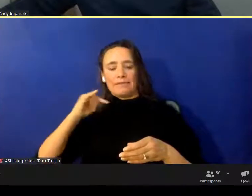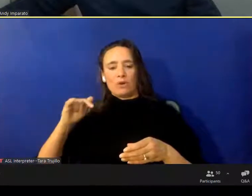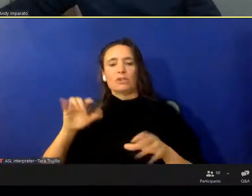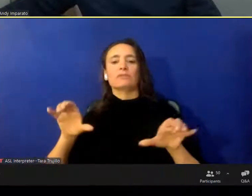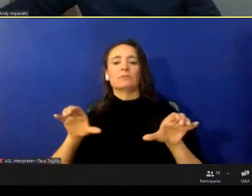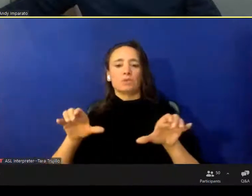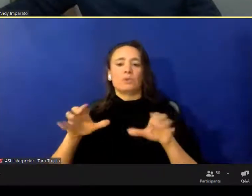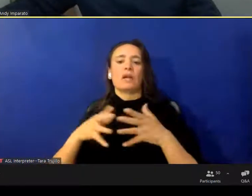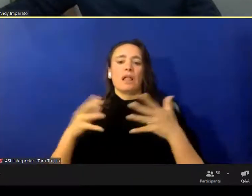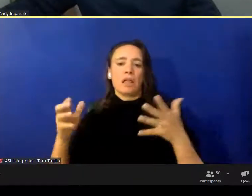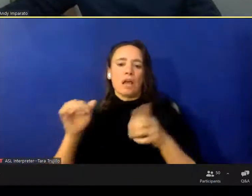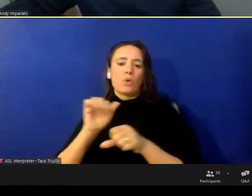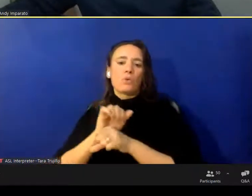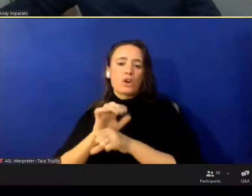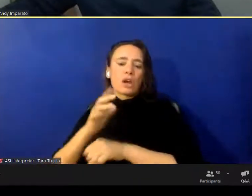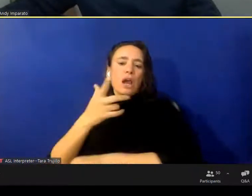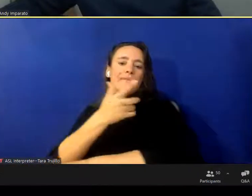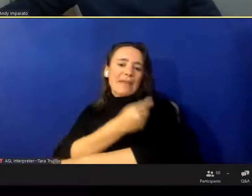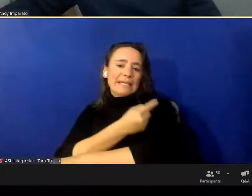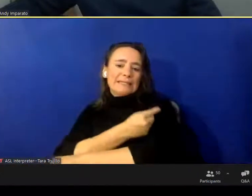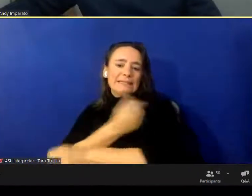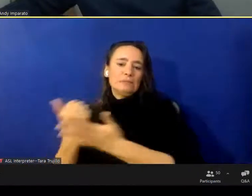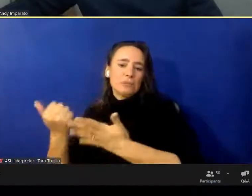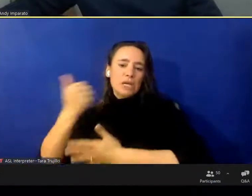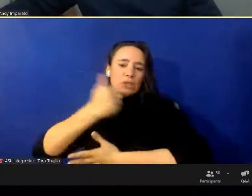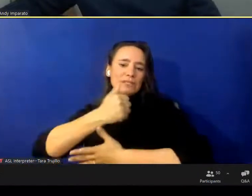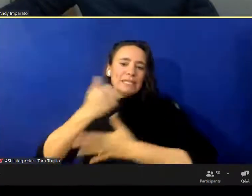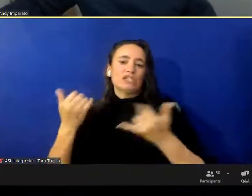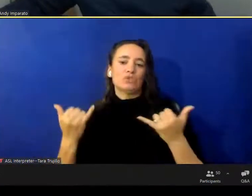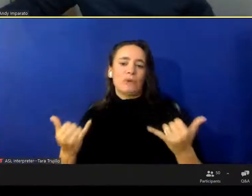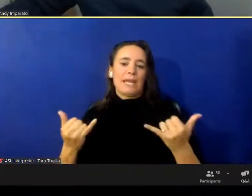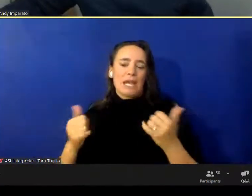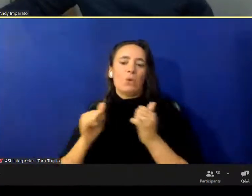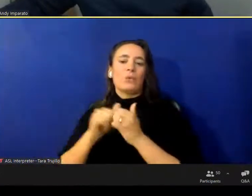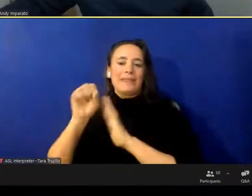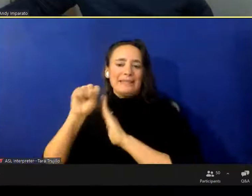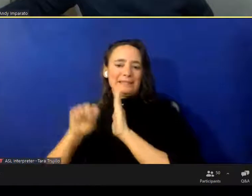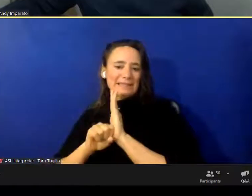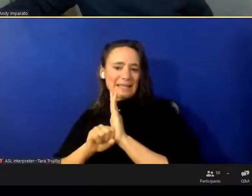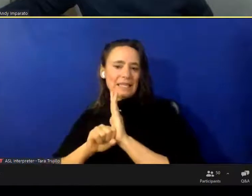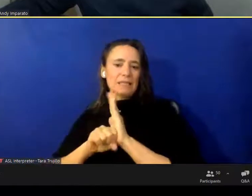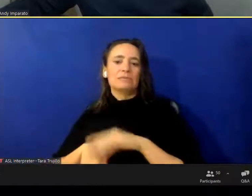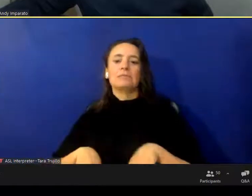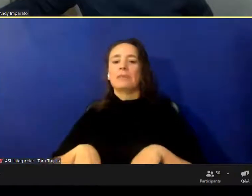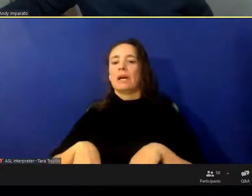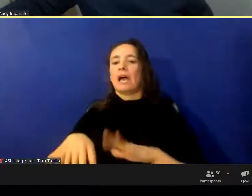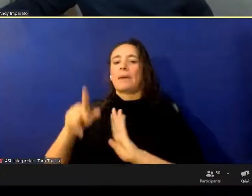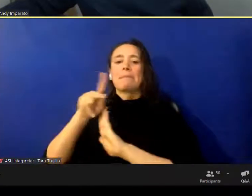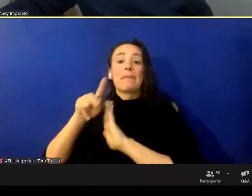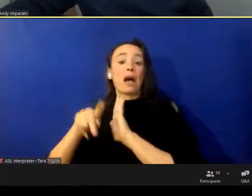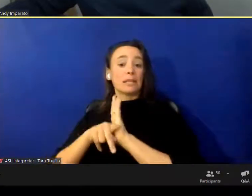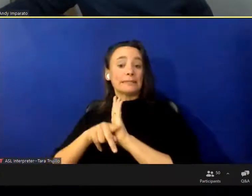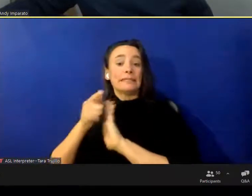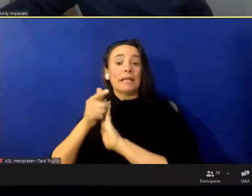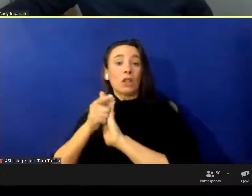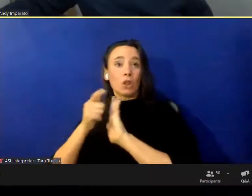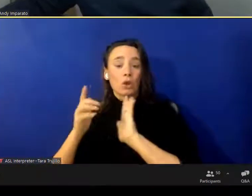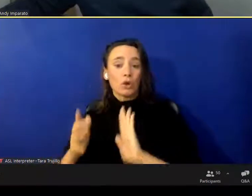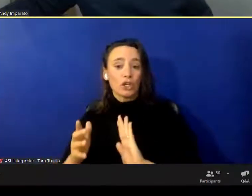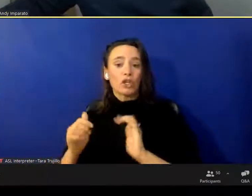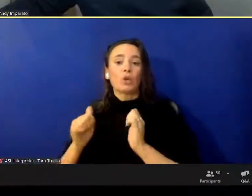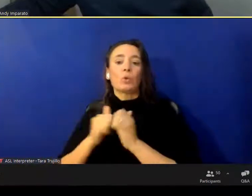vaccine prioritization right now with the state. But basically, I'm a policy wonk lawyer with